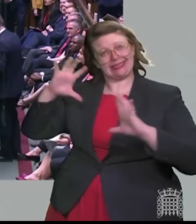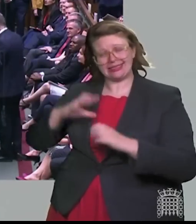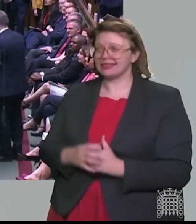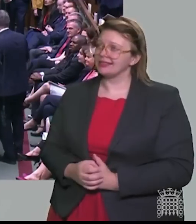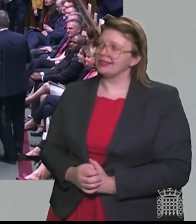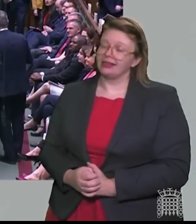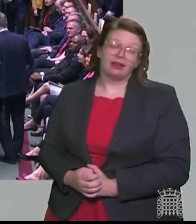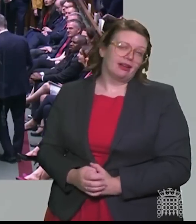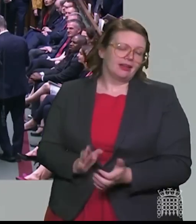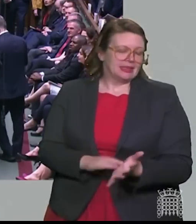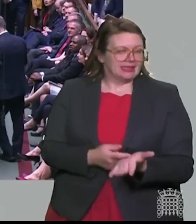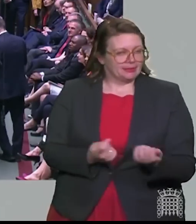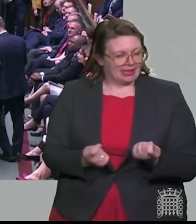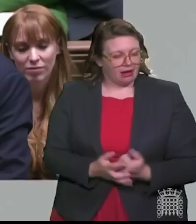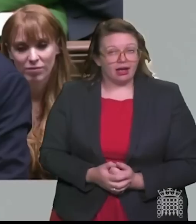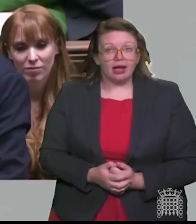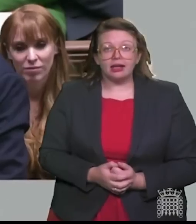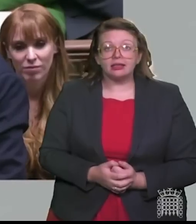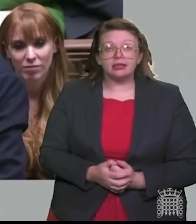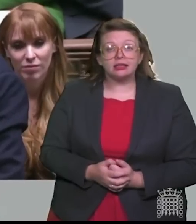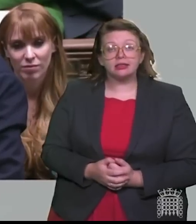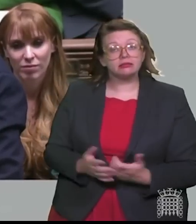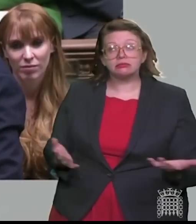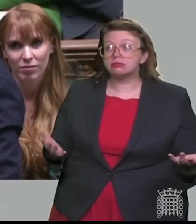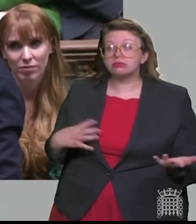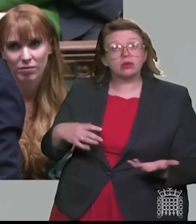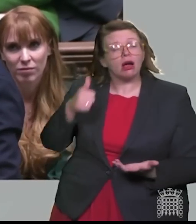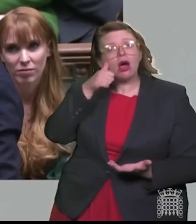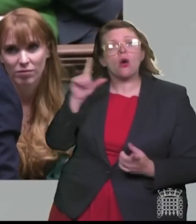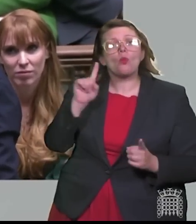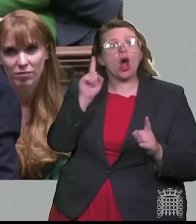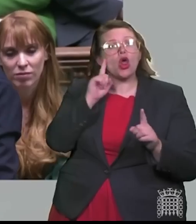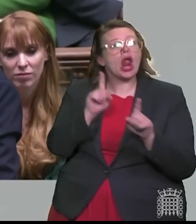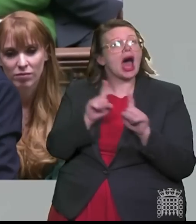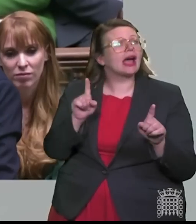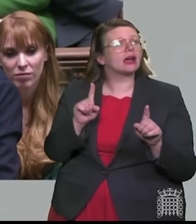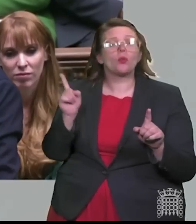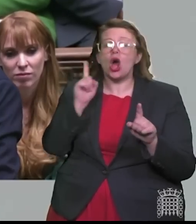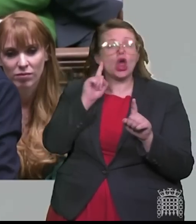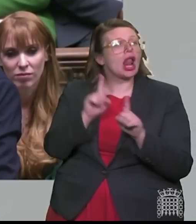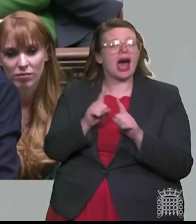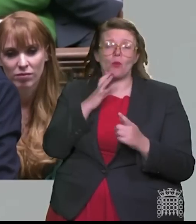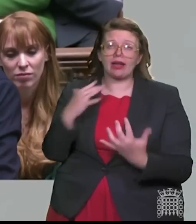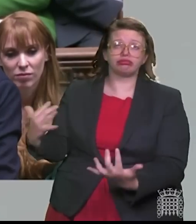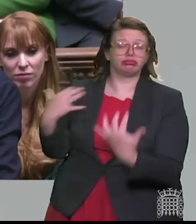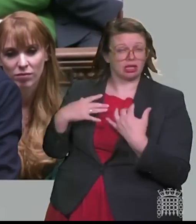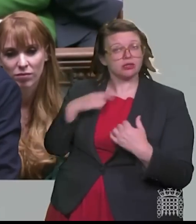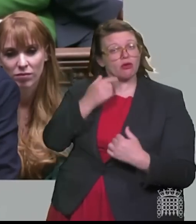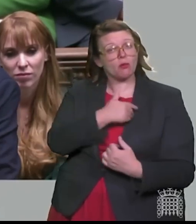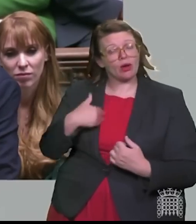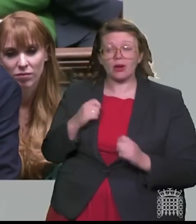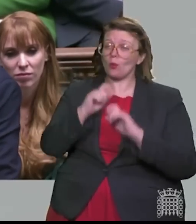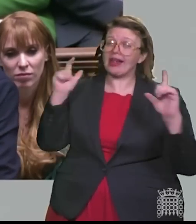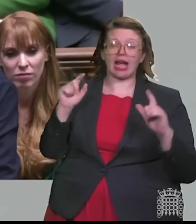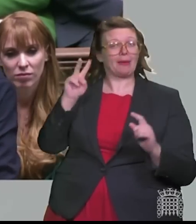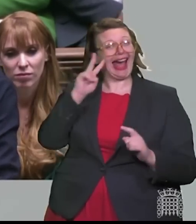Mr. Speaker, if anyone wants to see what uncontrolled immigration looks like, all they've got to do is wake up tomorrow morning, listen to the headlines and